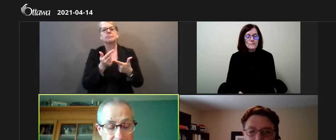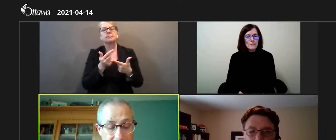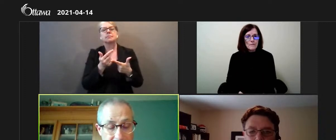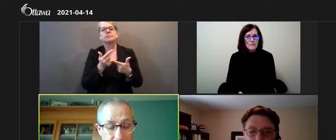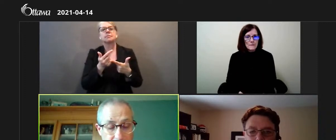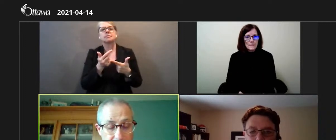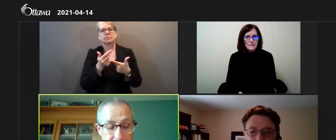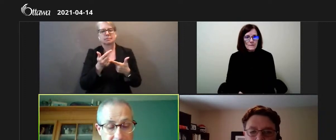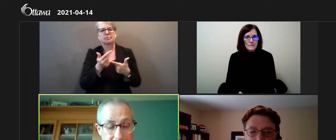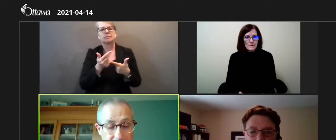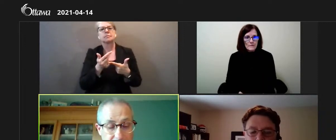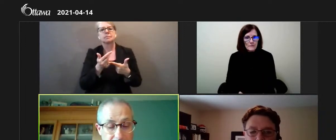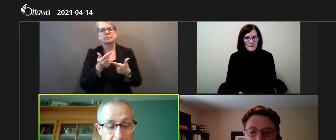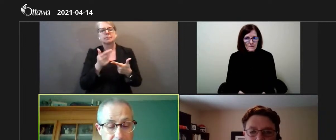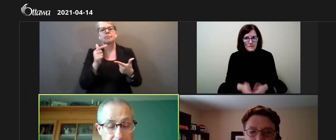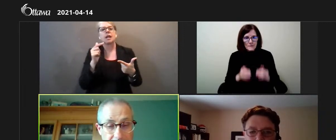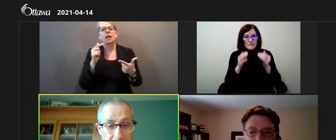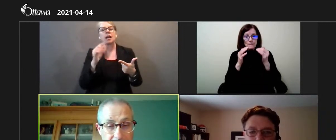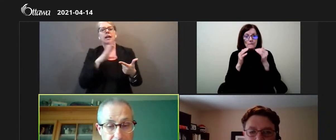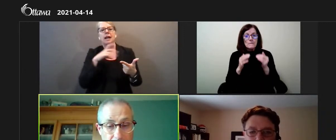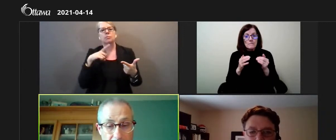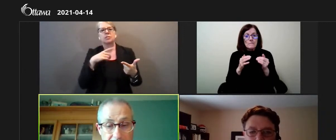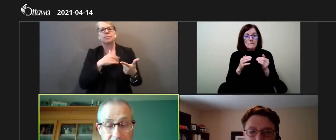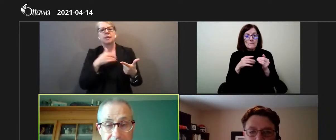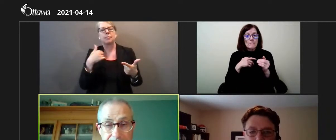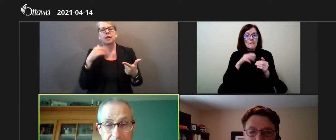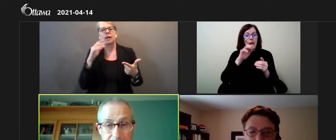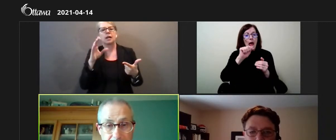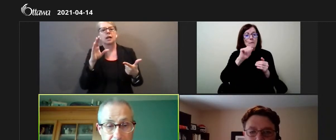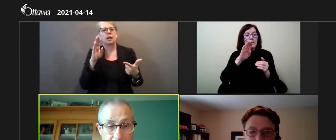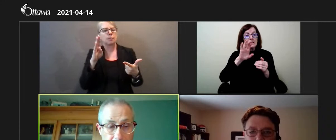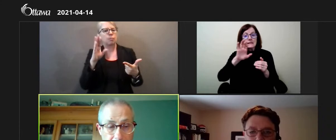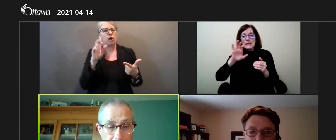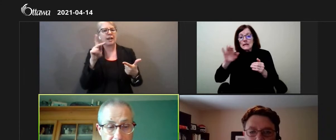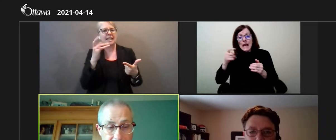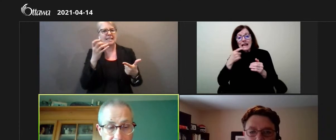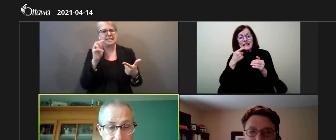Then alphabetically, we switch to council member Brockington.